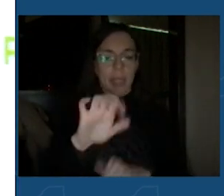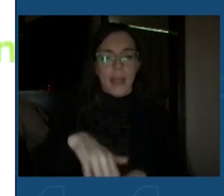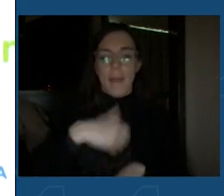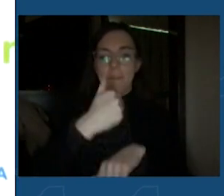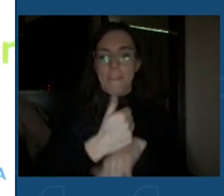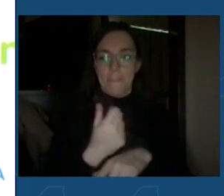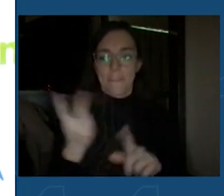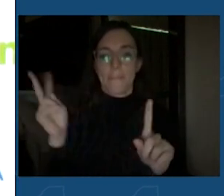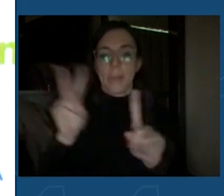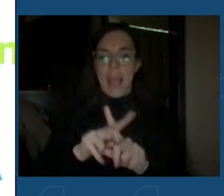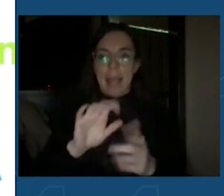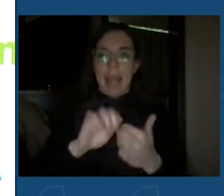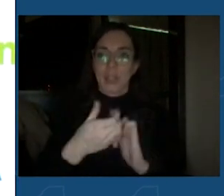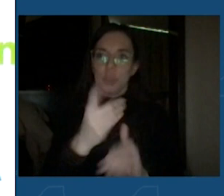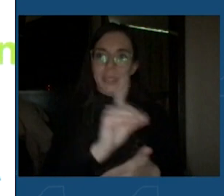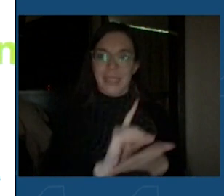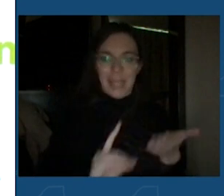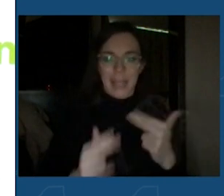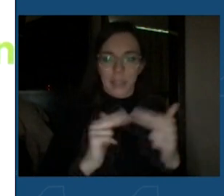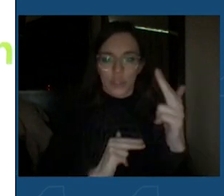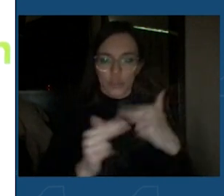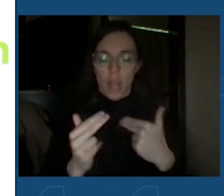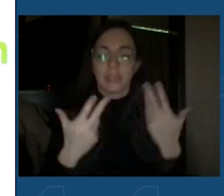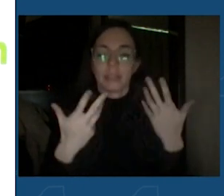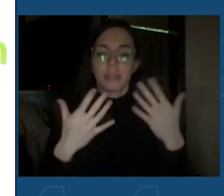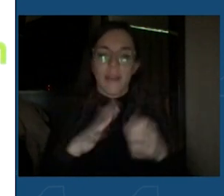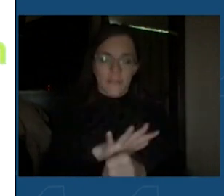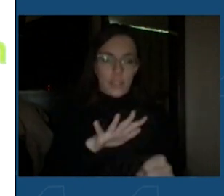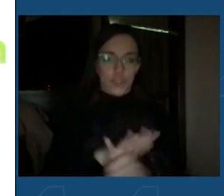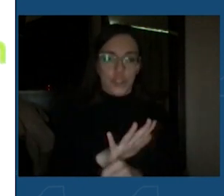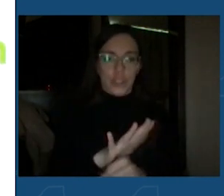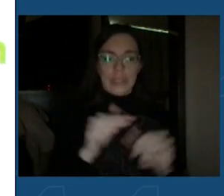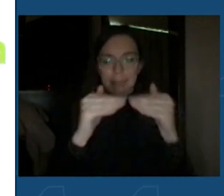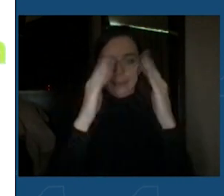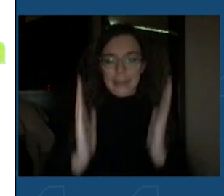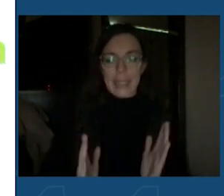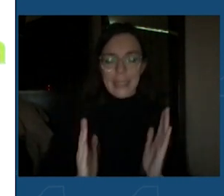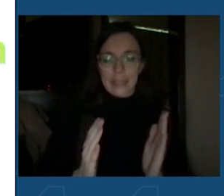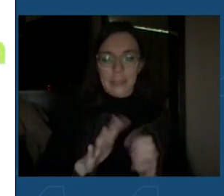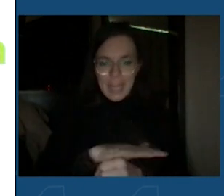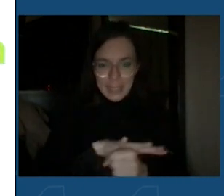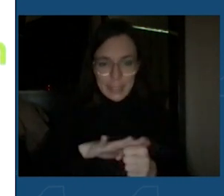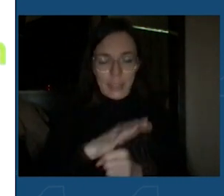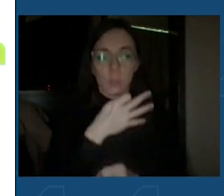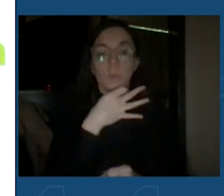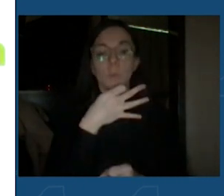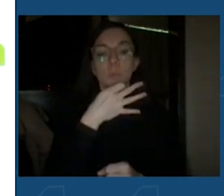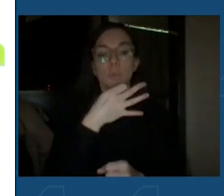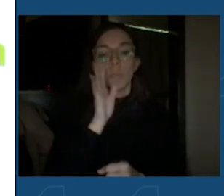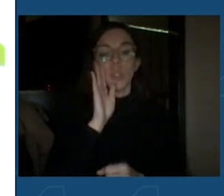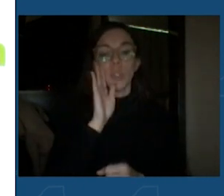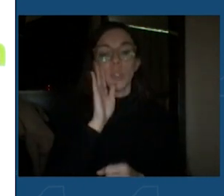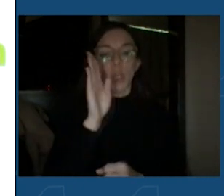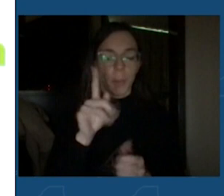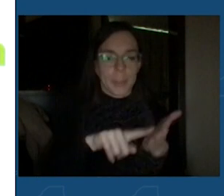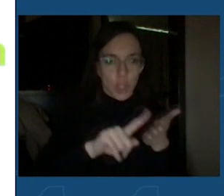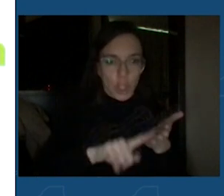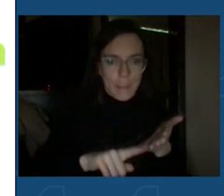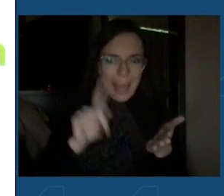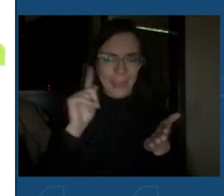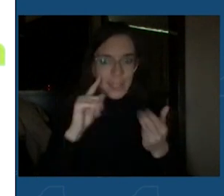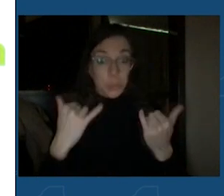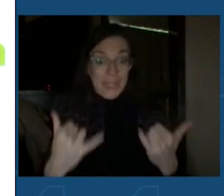construct efficient tenant spaces. And soon, you can go and look on the, I think today, you can go